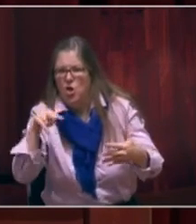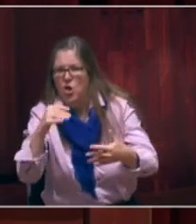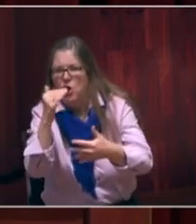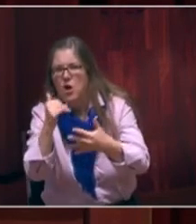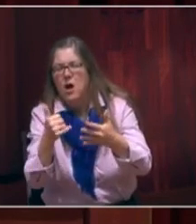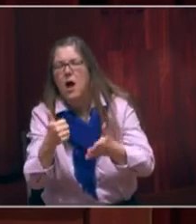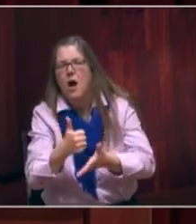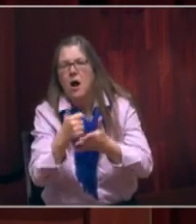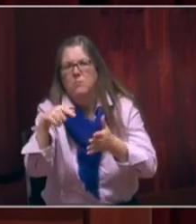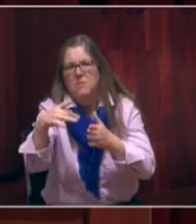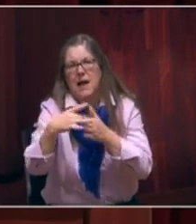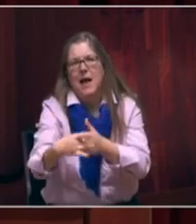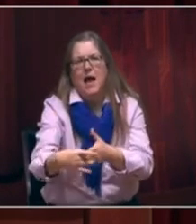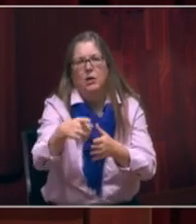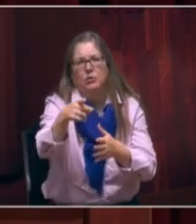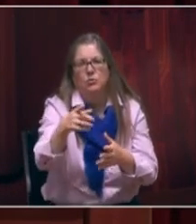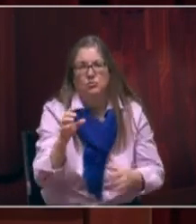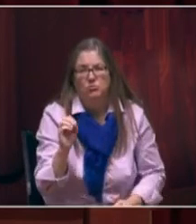guide.